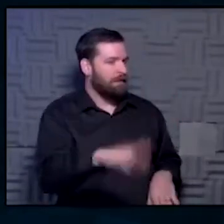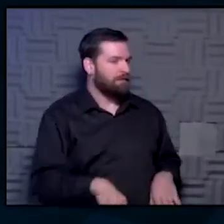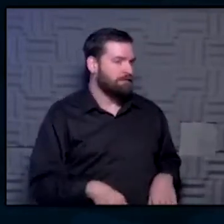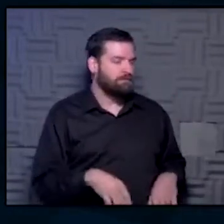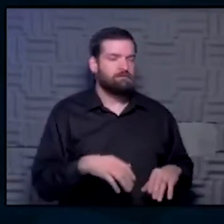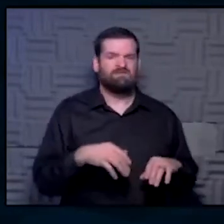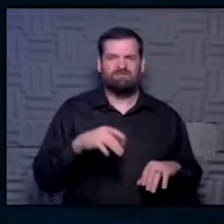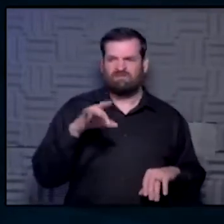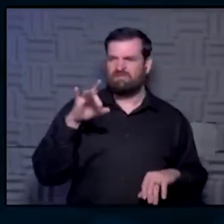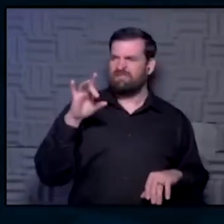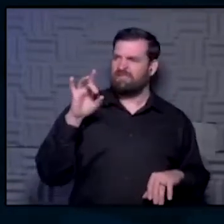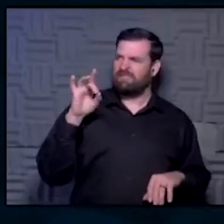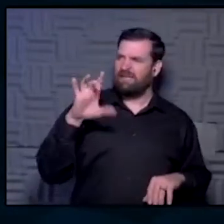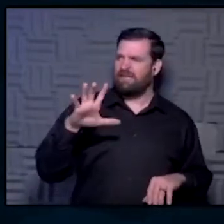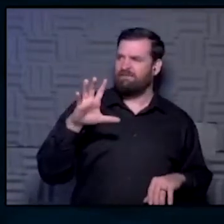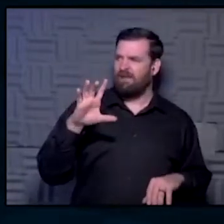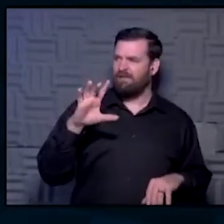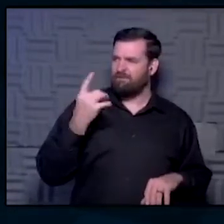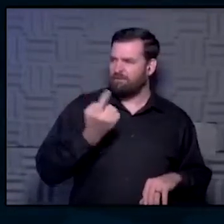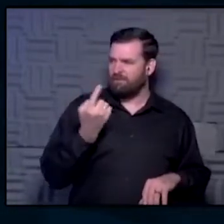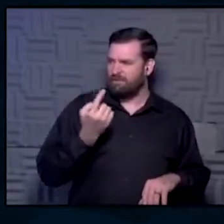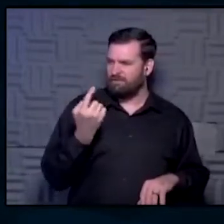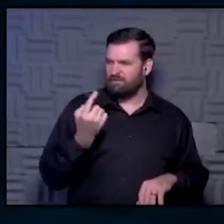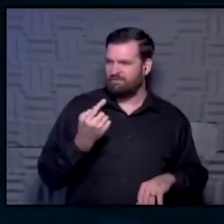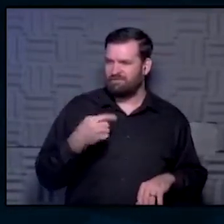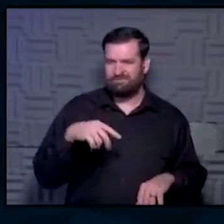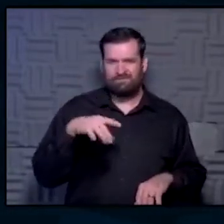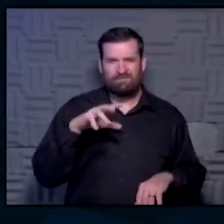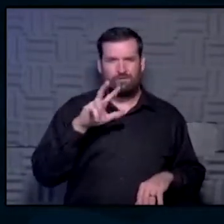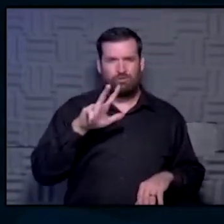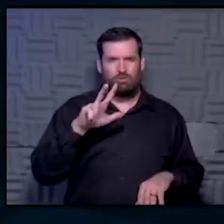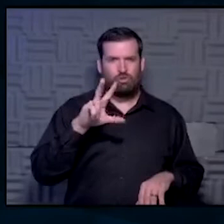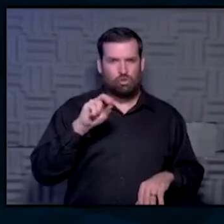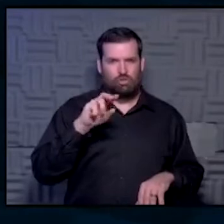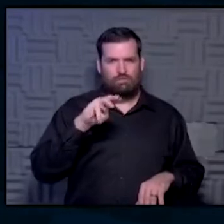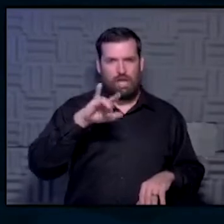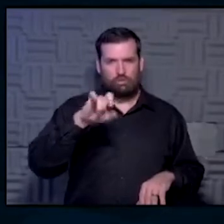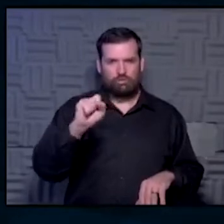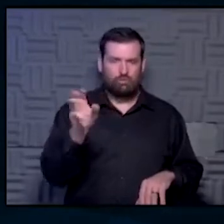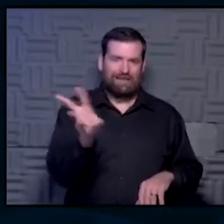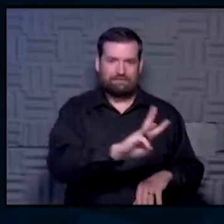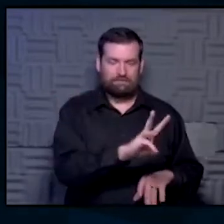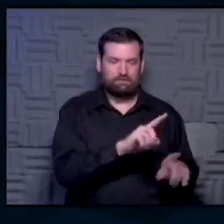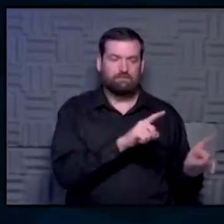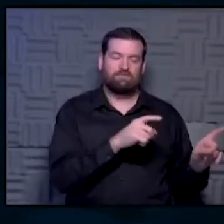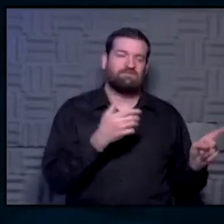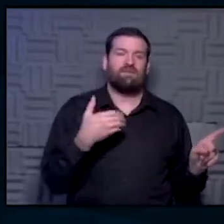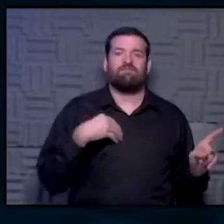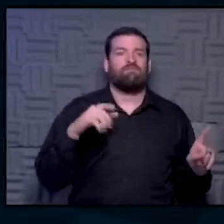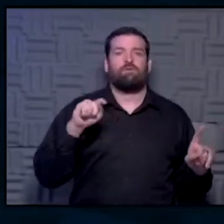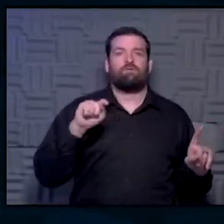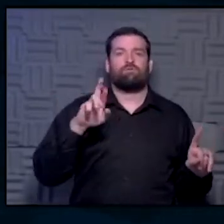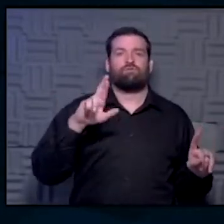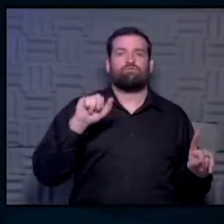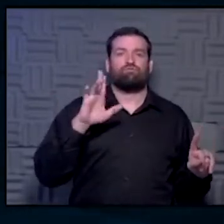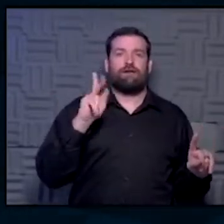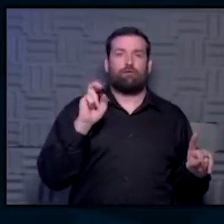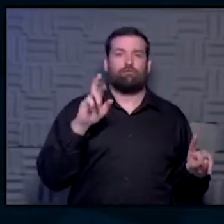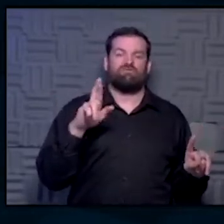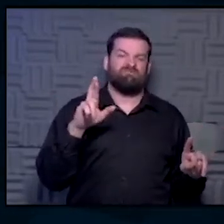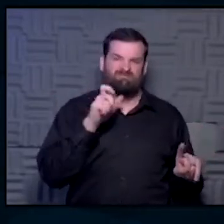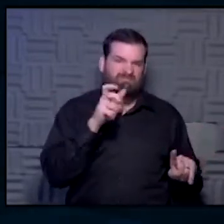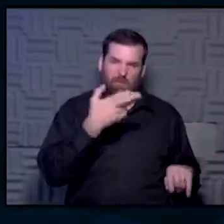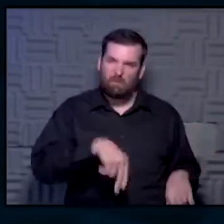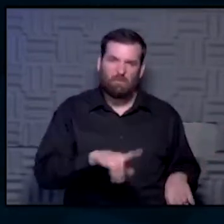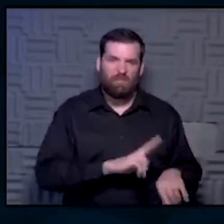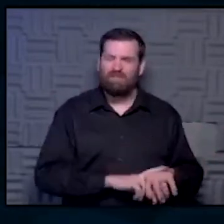like 85 or something, about 30 miles west of here, where they must have a tracker out there. So that's kind of unusual, I